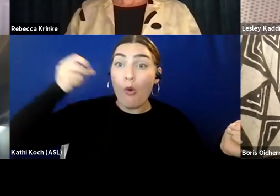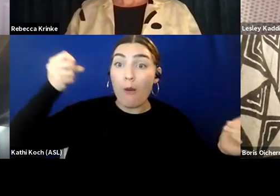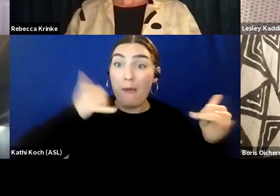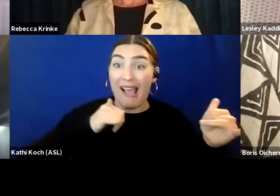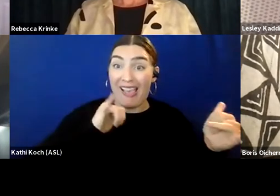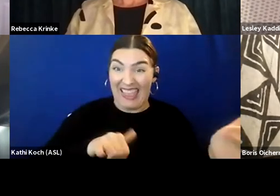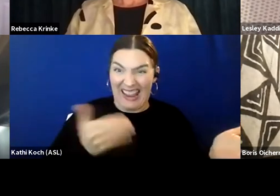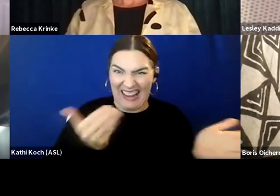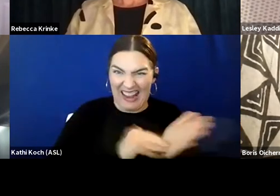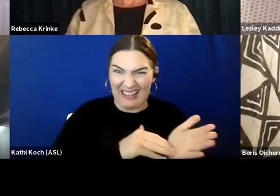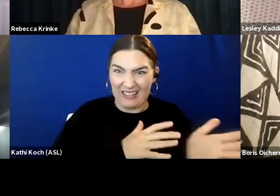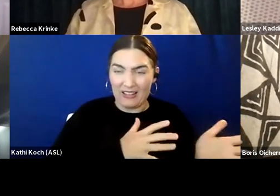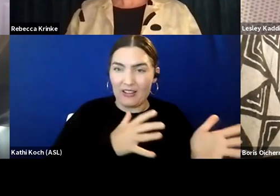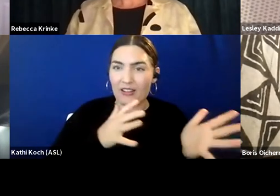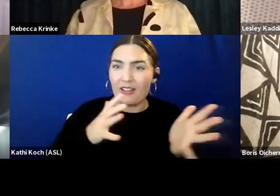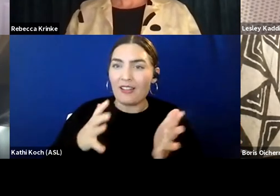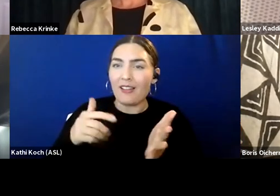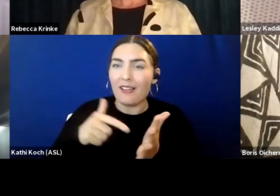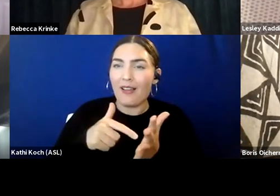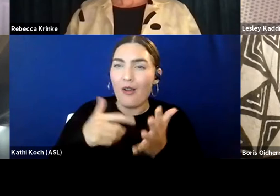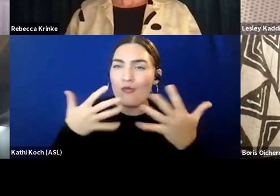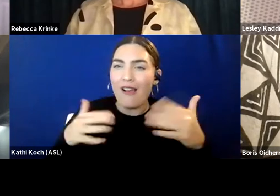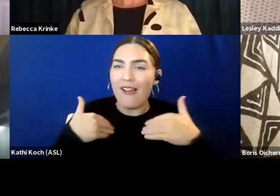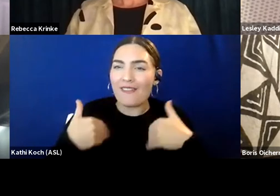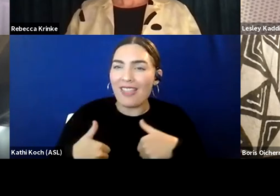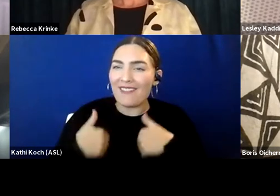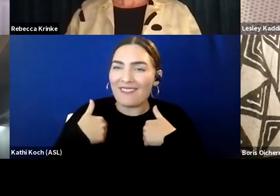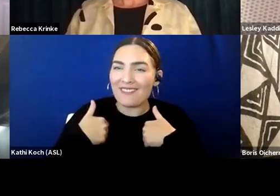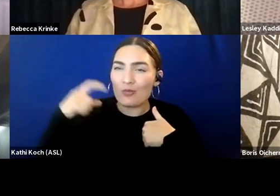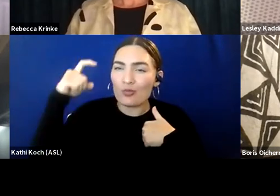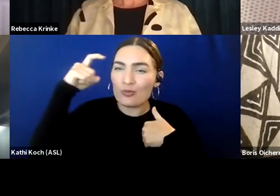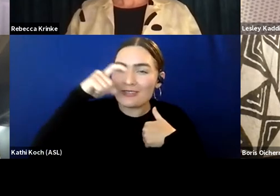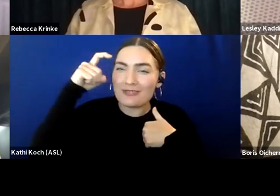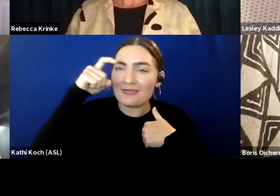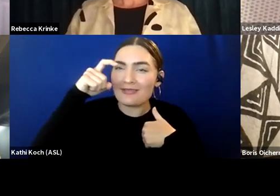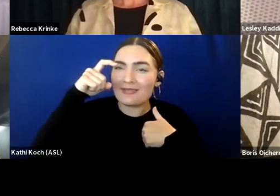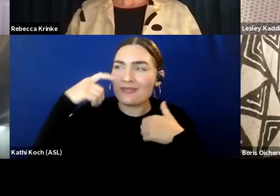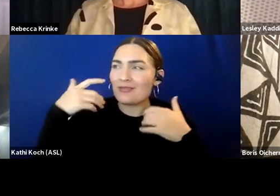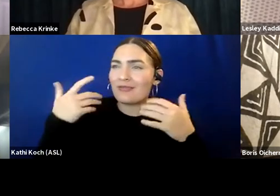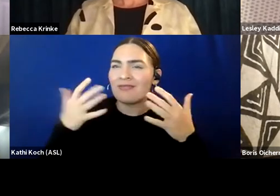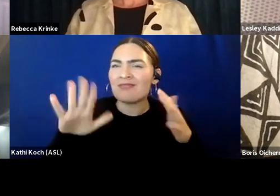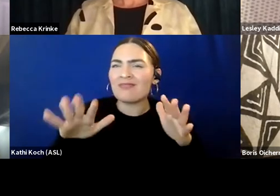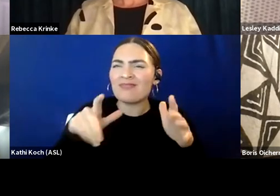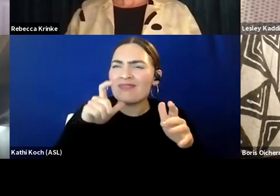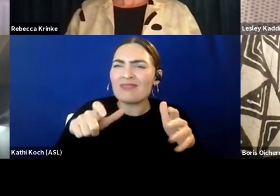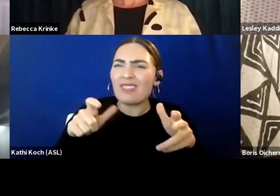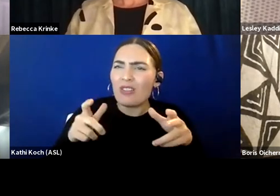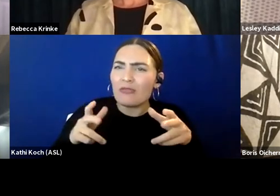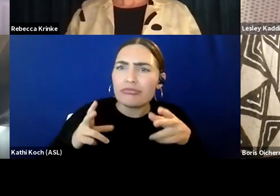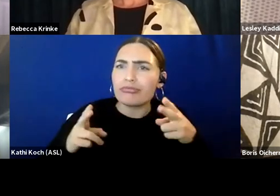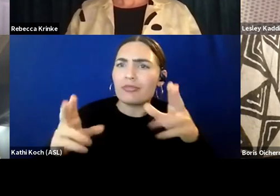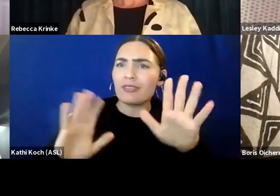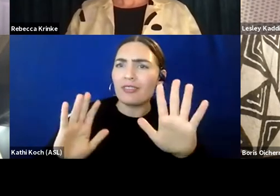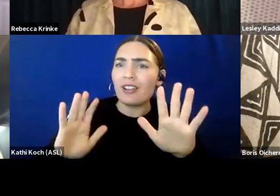it had lived. It had no rush, deep spaciousness. And you can